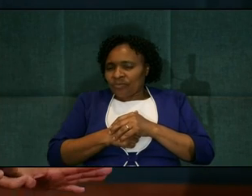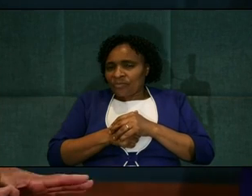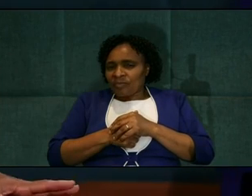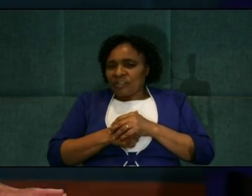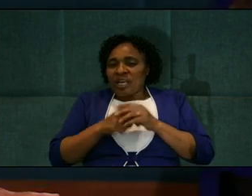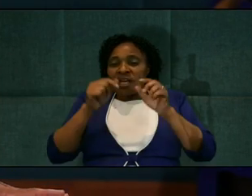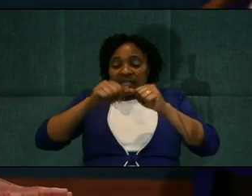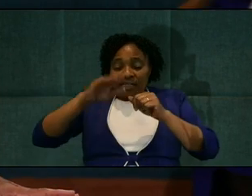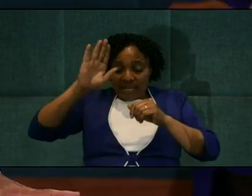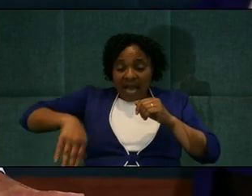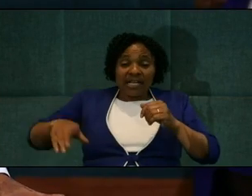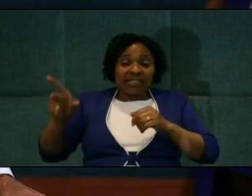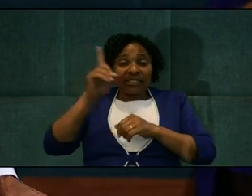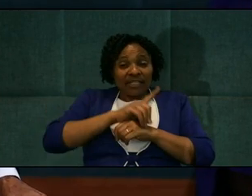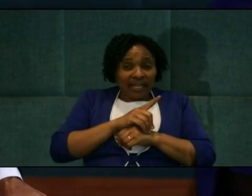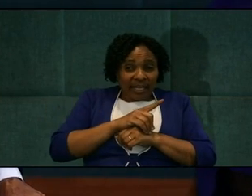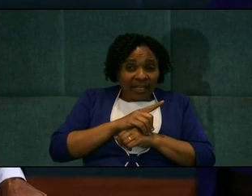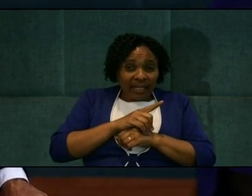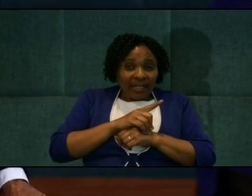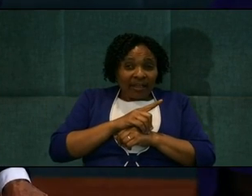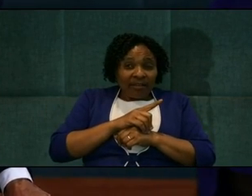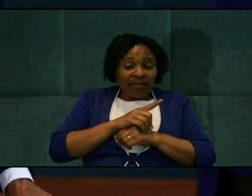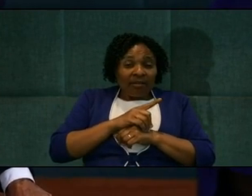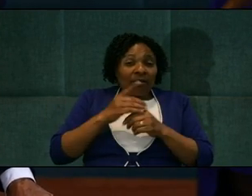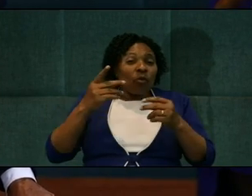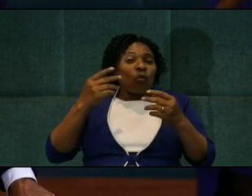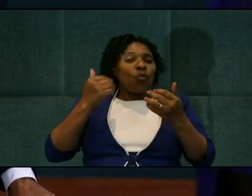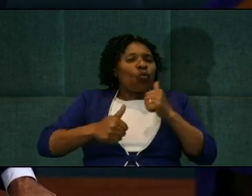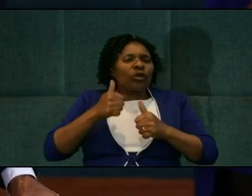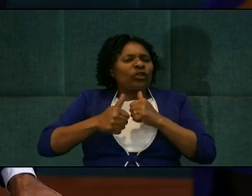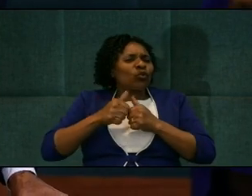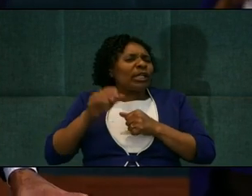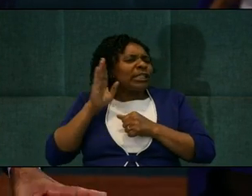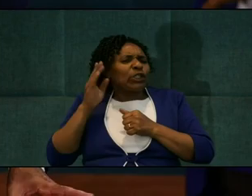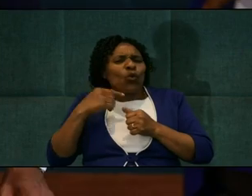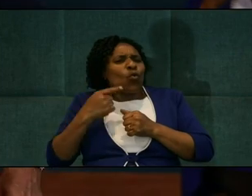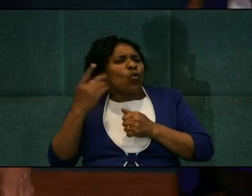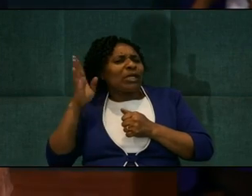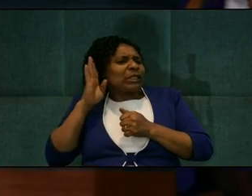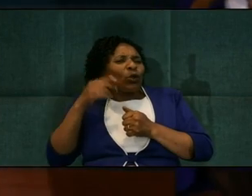In these last days, you have to be careful which pulpit you're listening to.